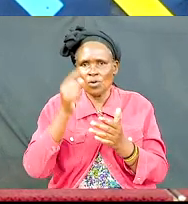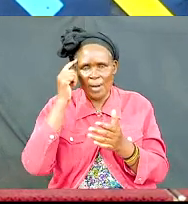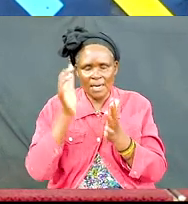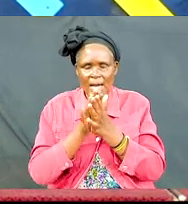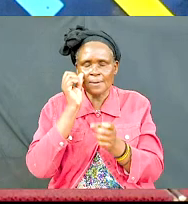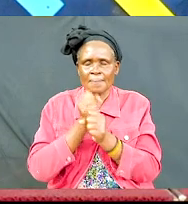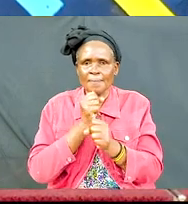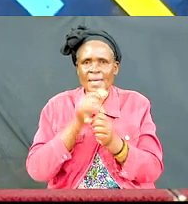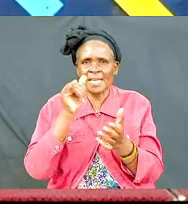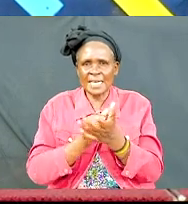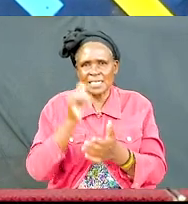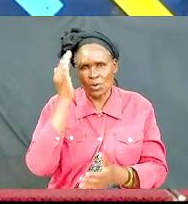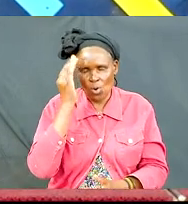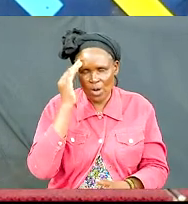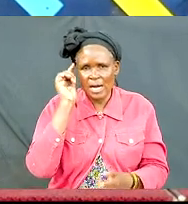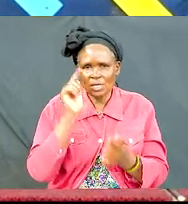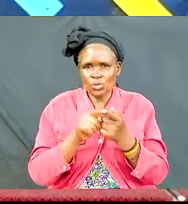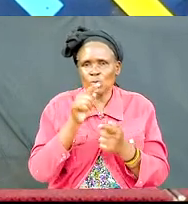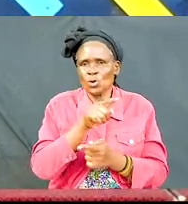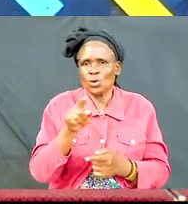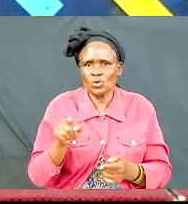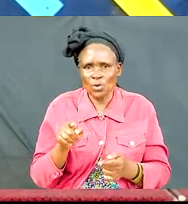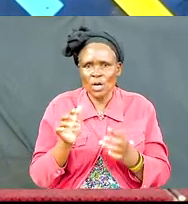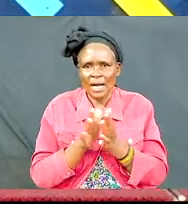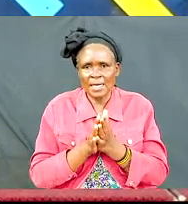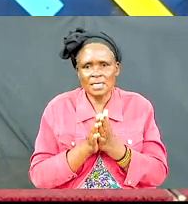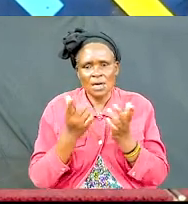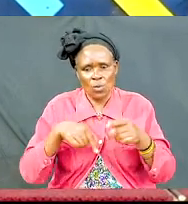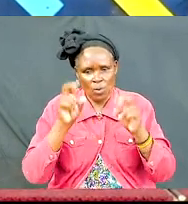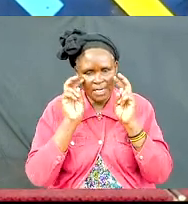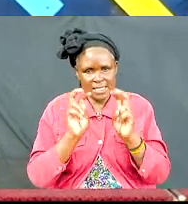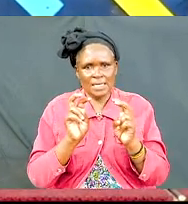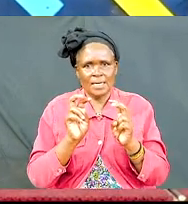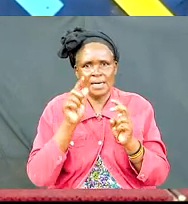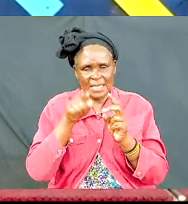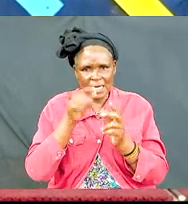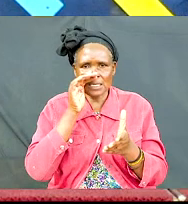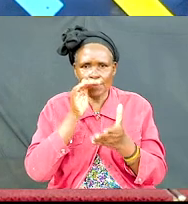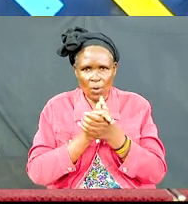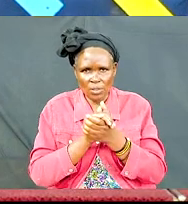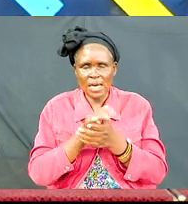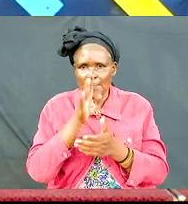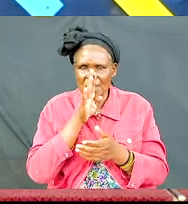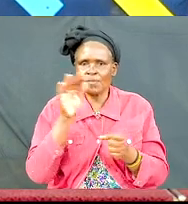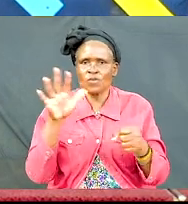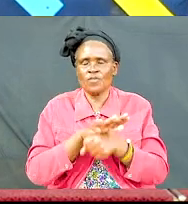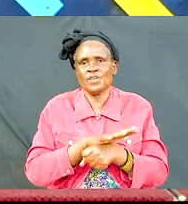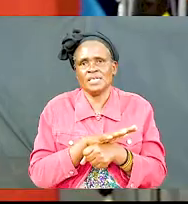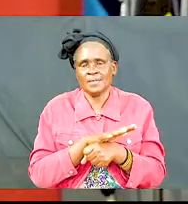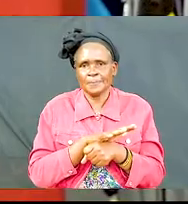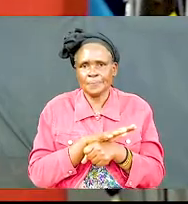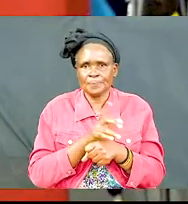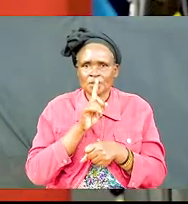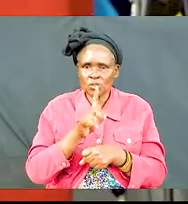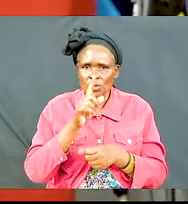it known to you. And we see that promise being fulfilled.